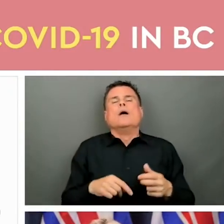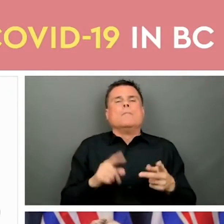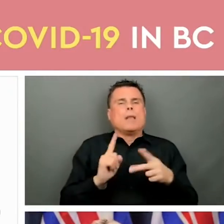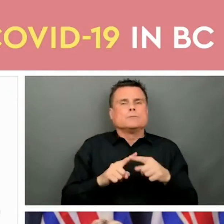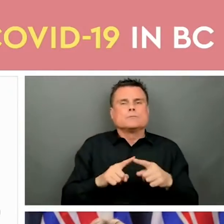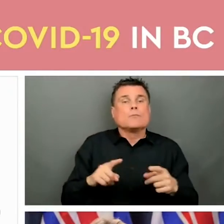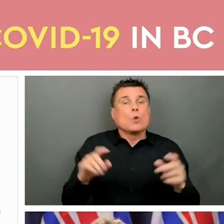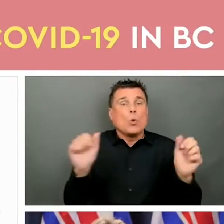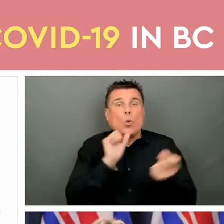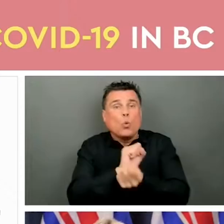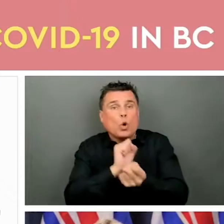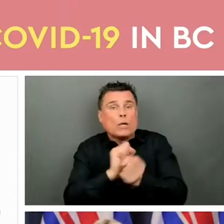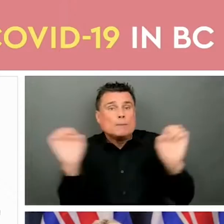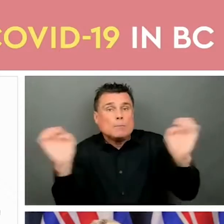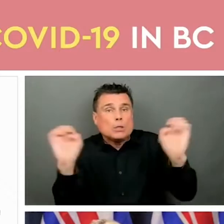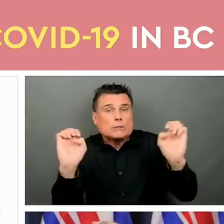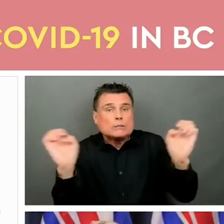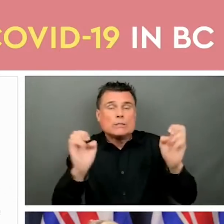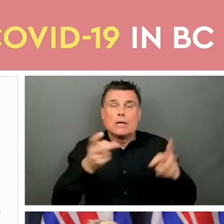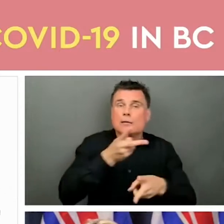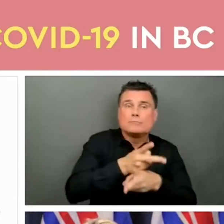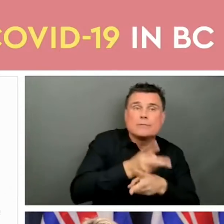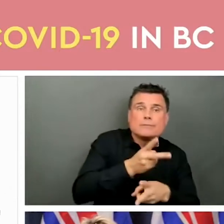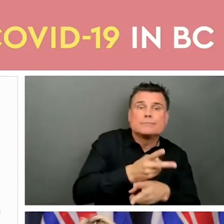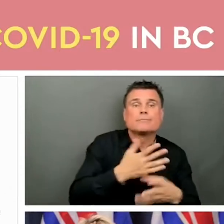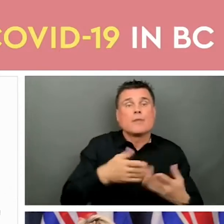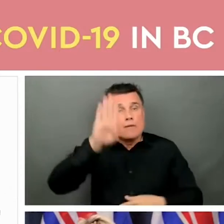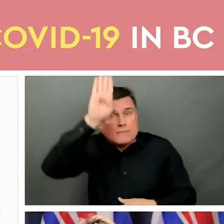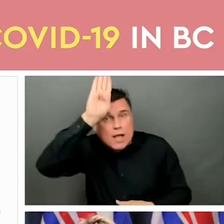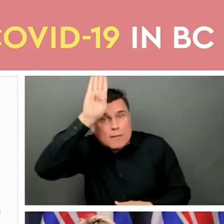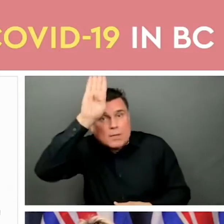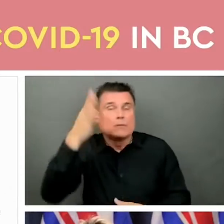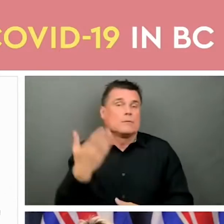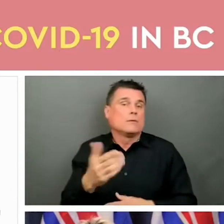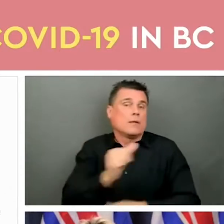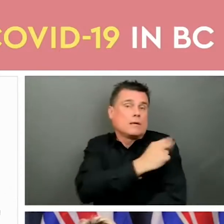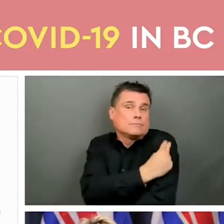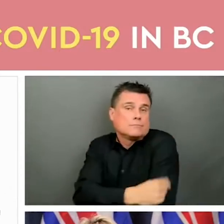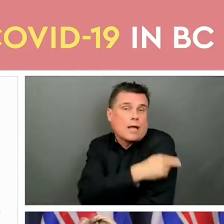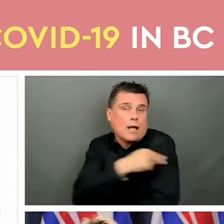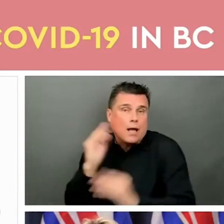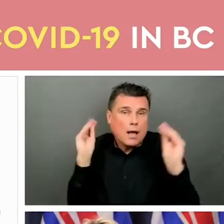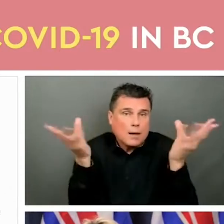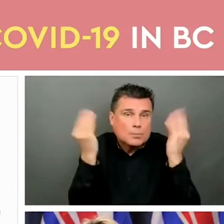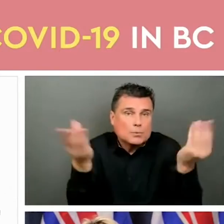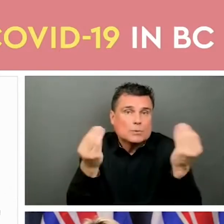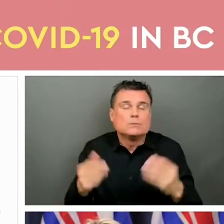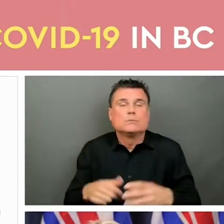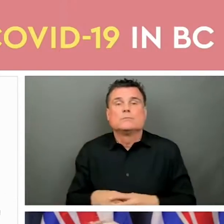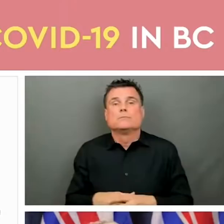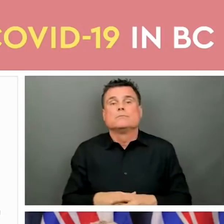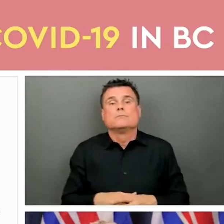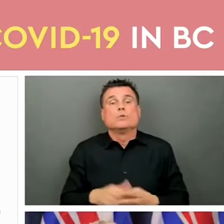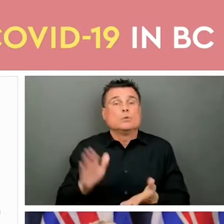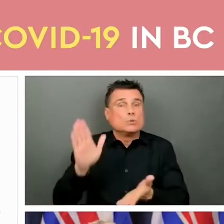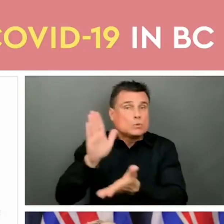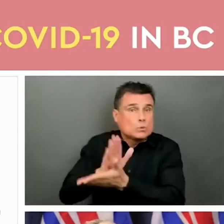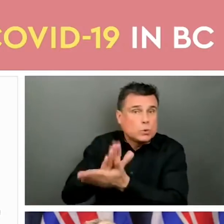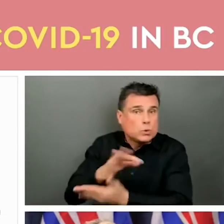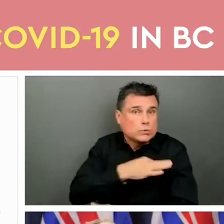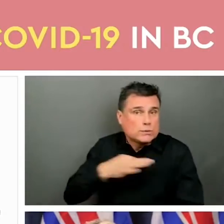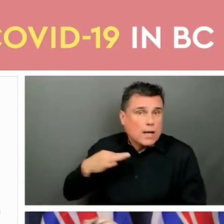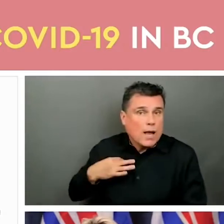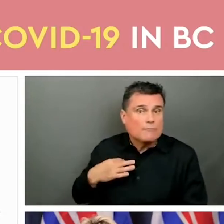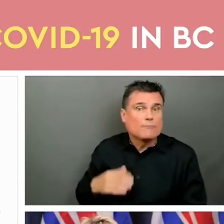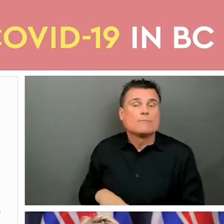school-based staff, and childcare staff, starting with those communities where the risk is highest and moving through all of our first